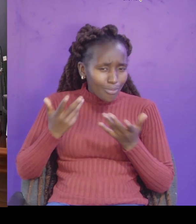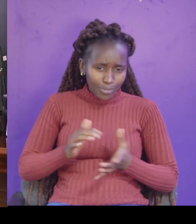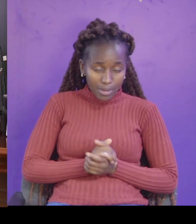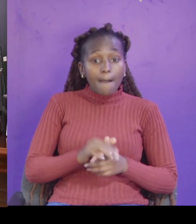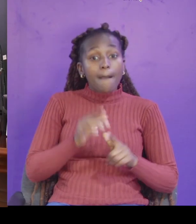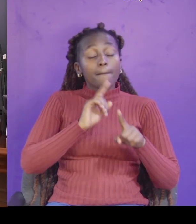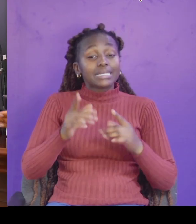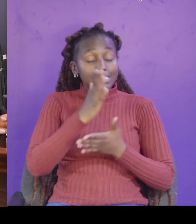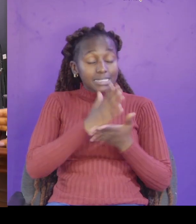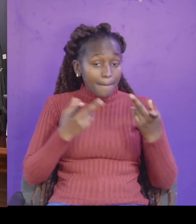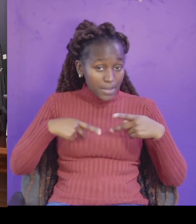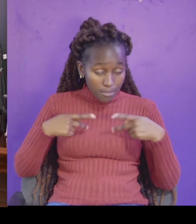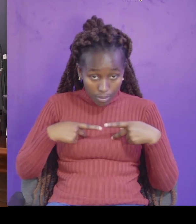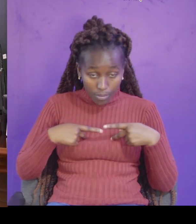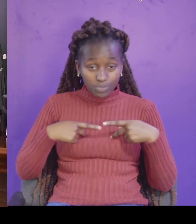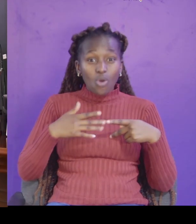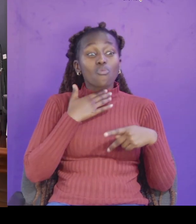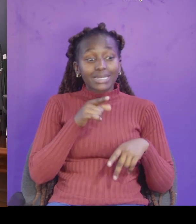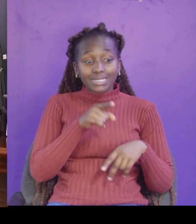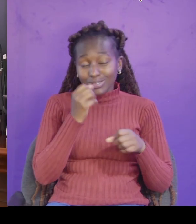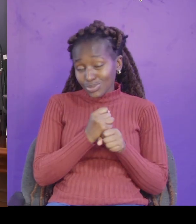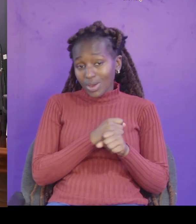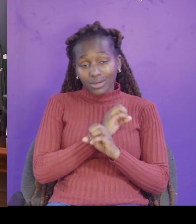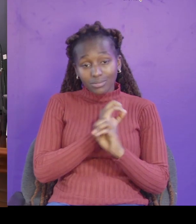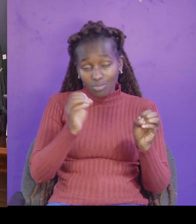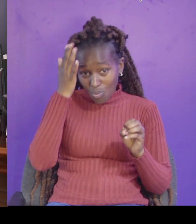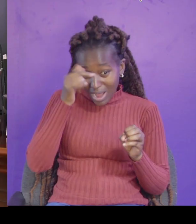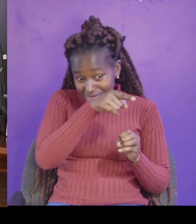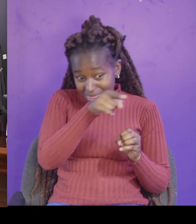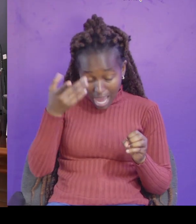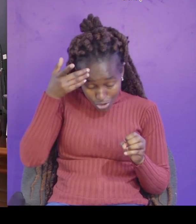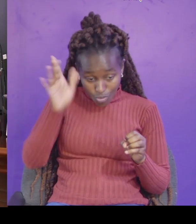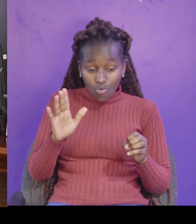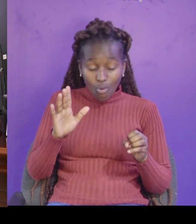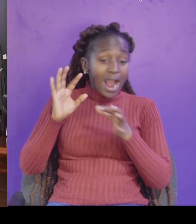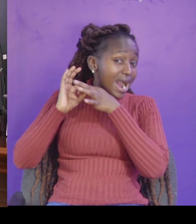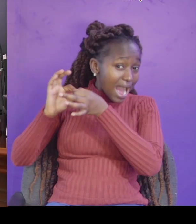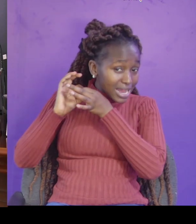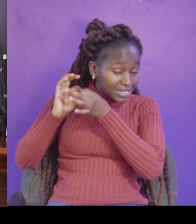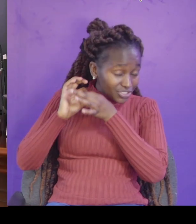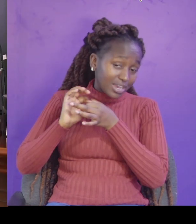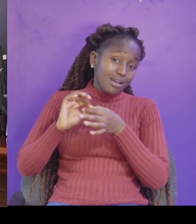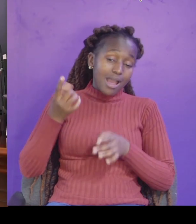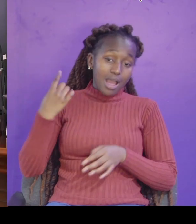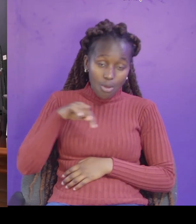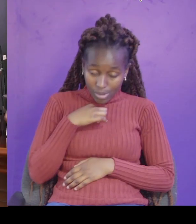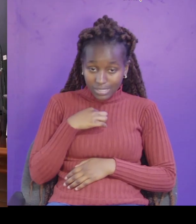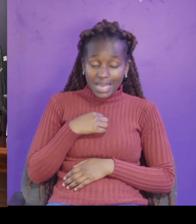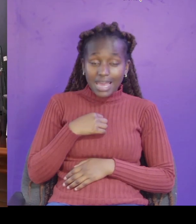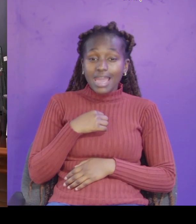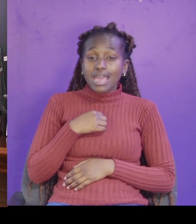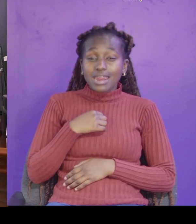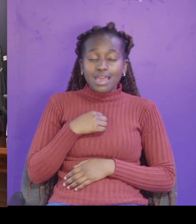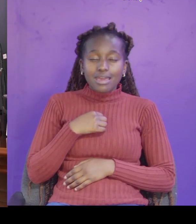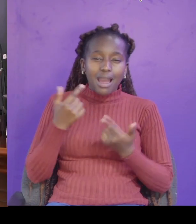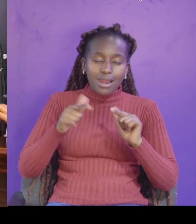really against because they don't know, because the culture they live in has made them live in an environment where they